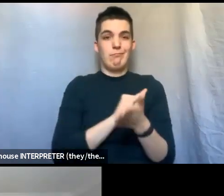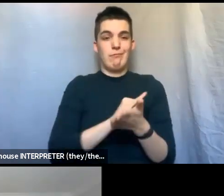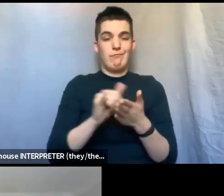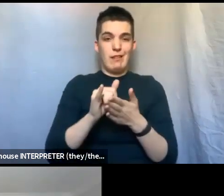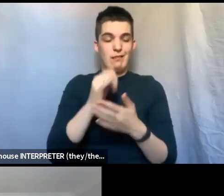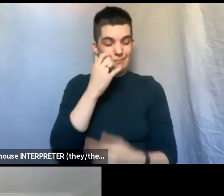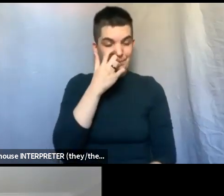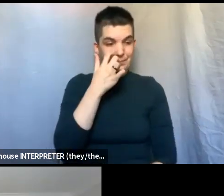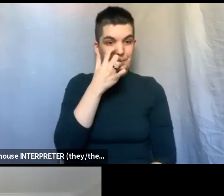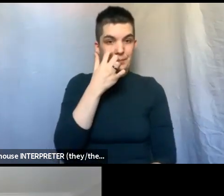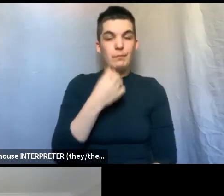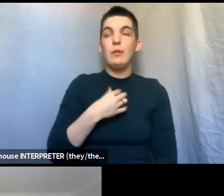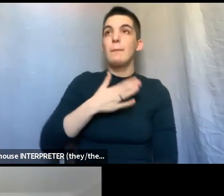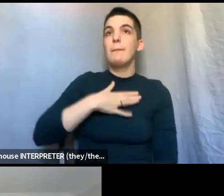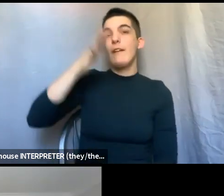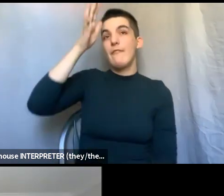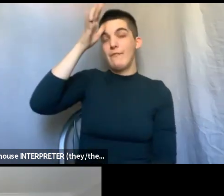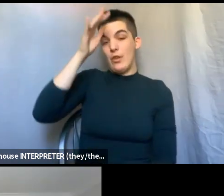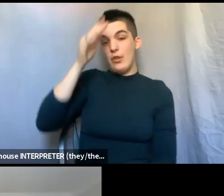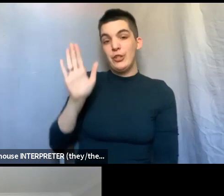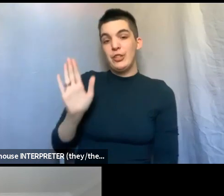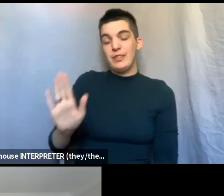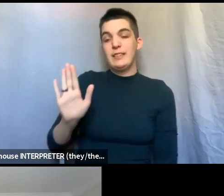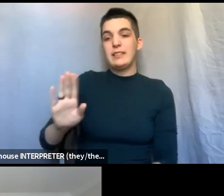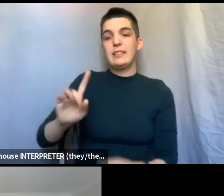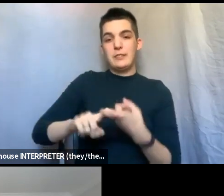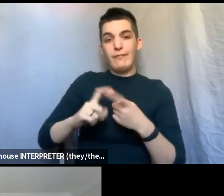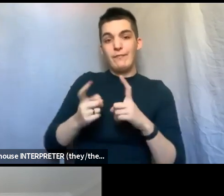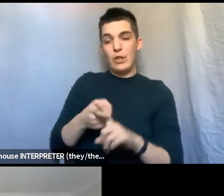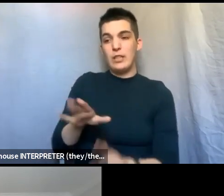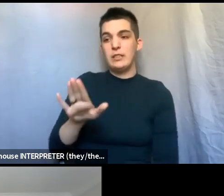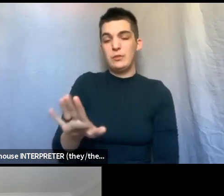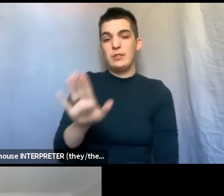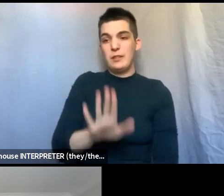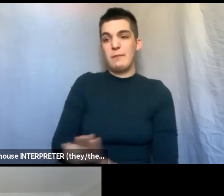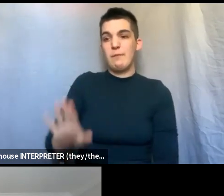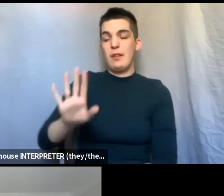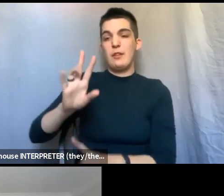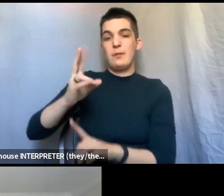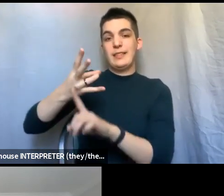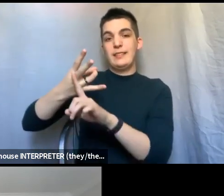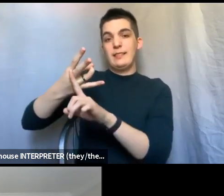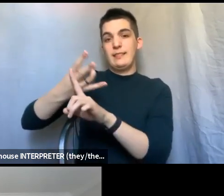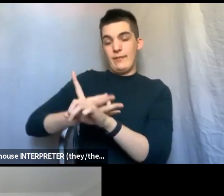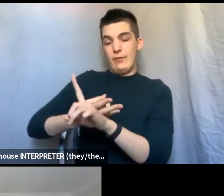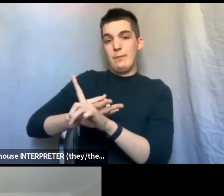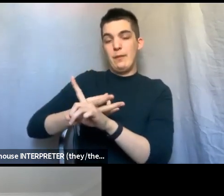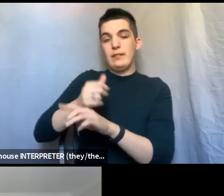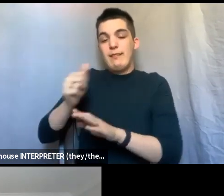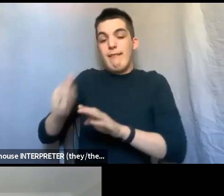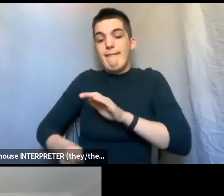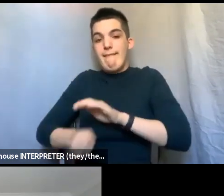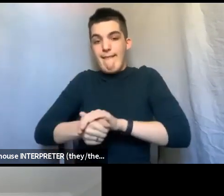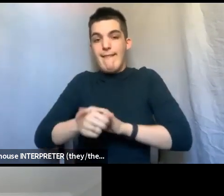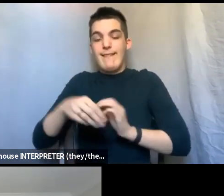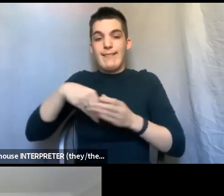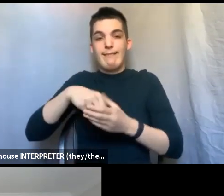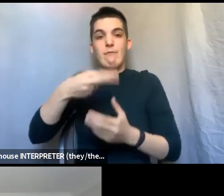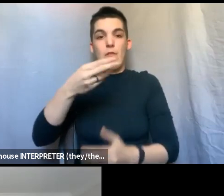my father's closest friends spent 7 months in Holland in 1945, hiding inside a